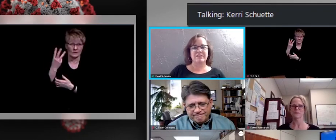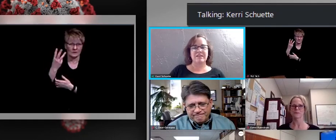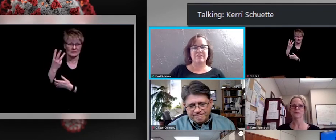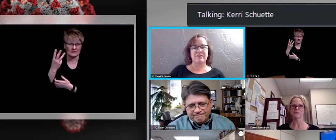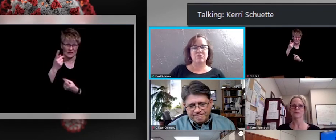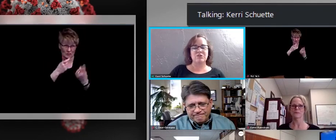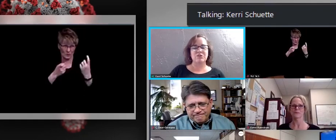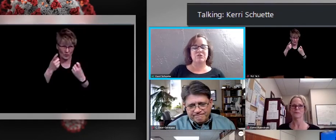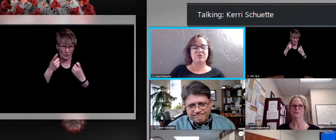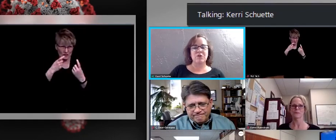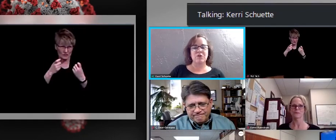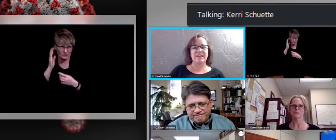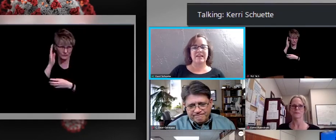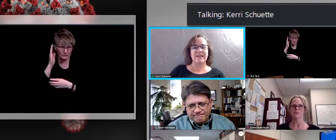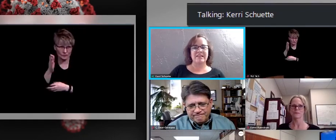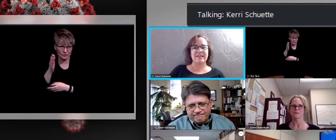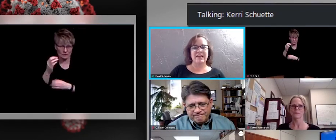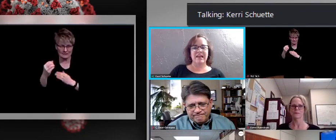ahead and then send those to